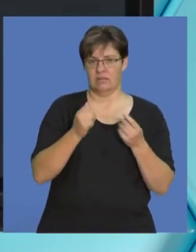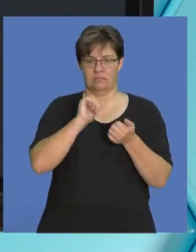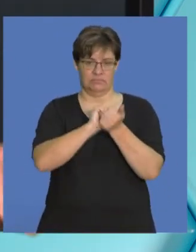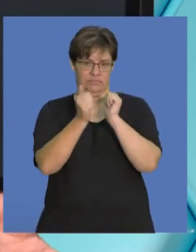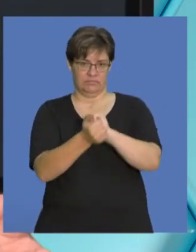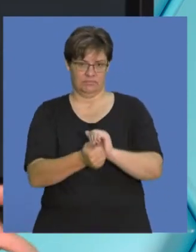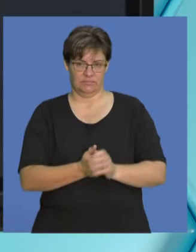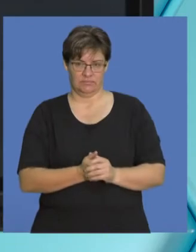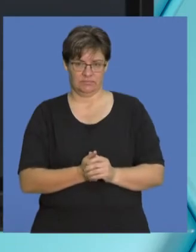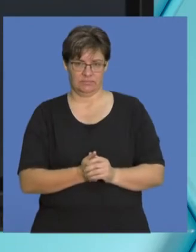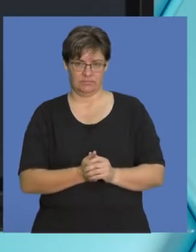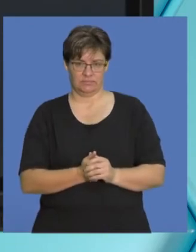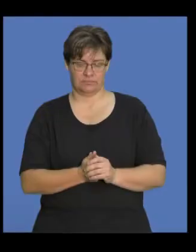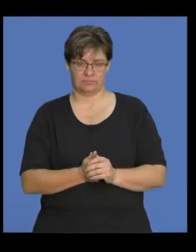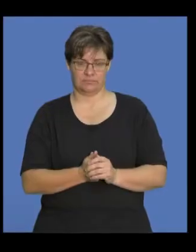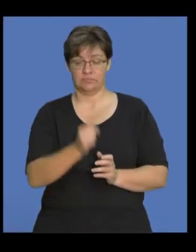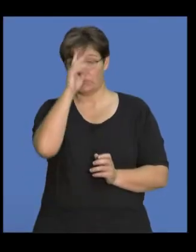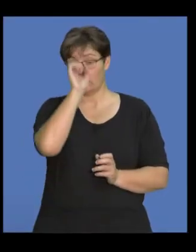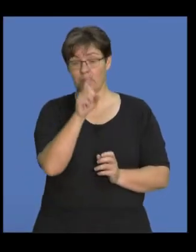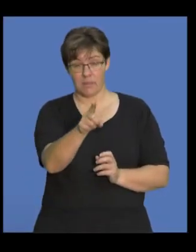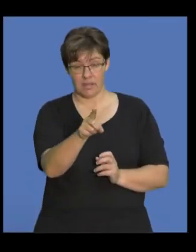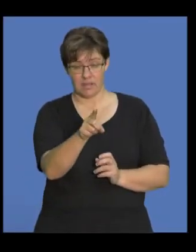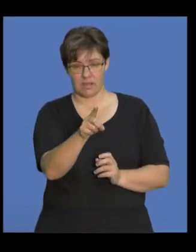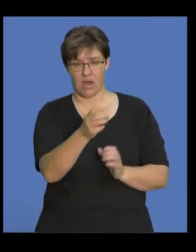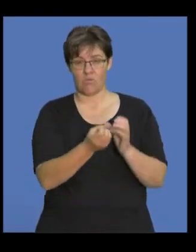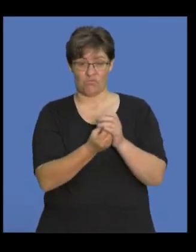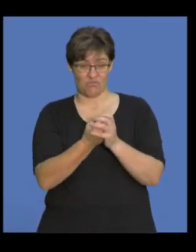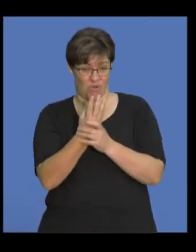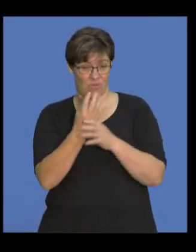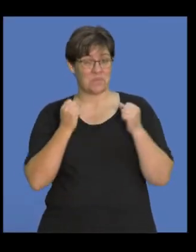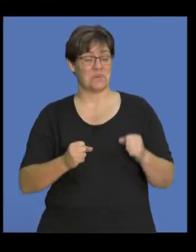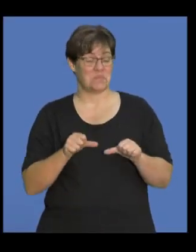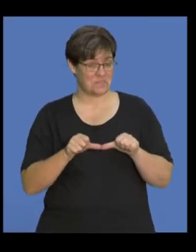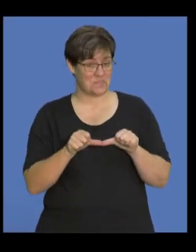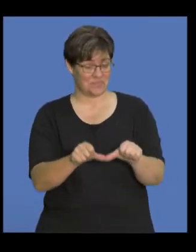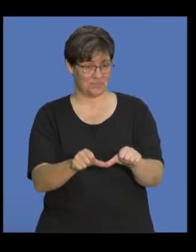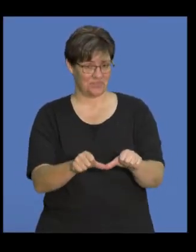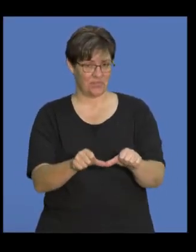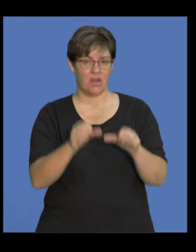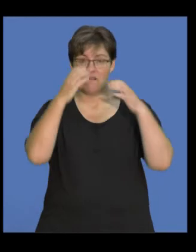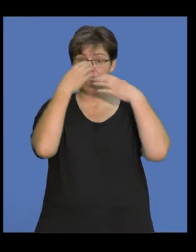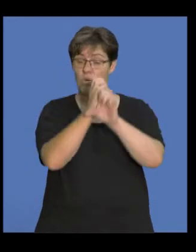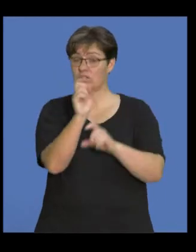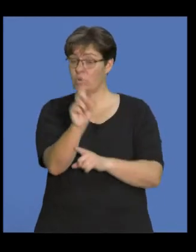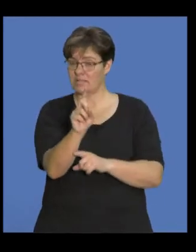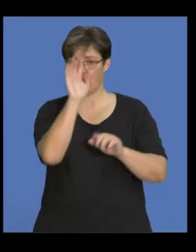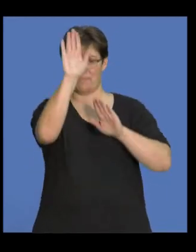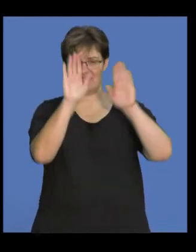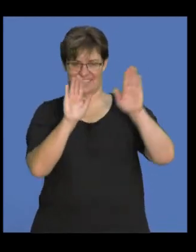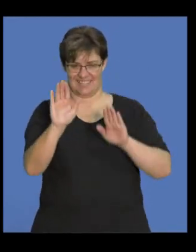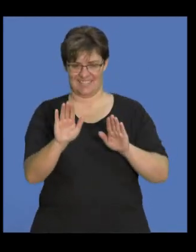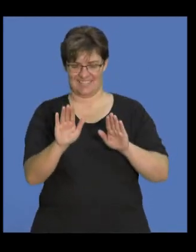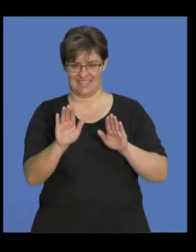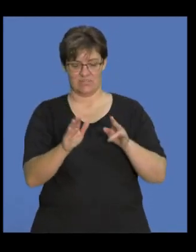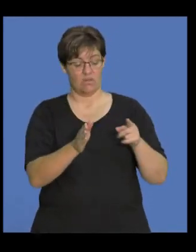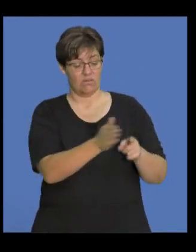financial mathematics. Now, remember, we are still under growth and the main focus is on patterns.